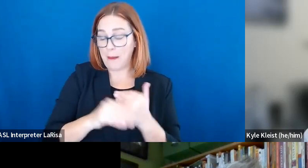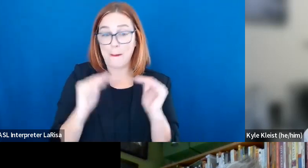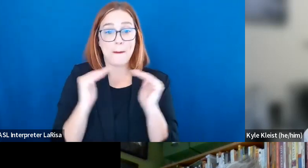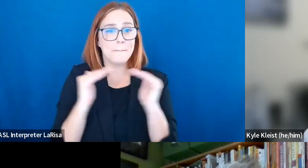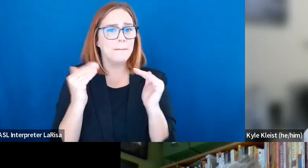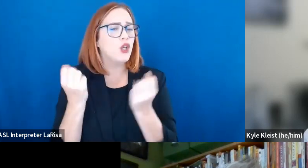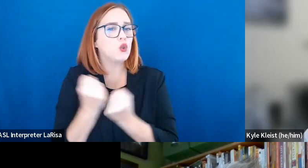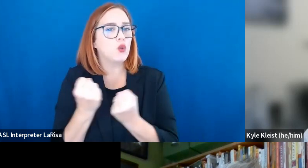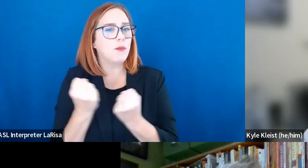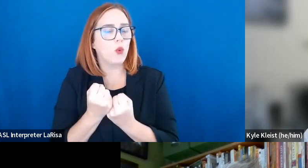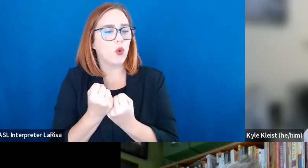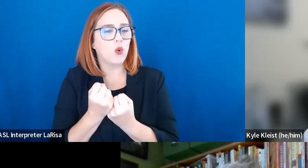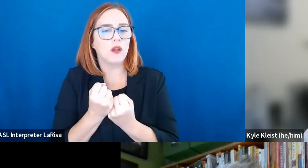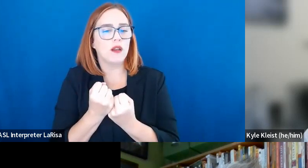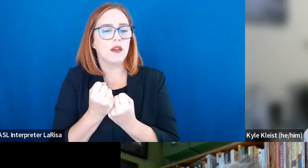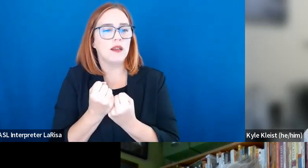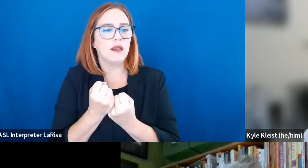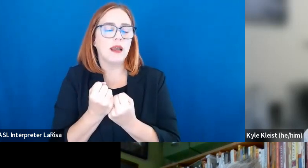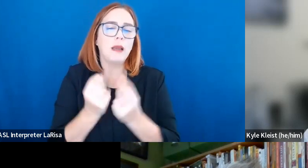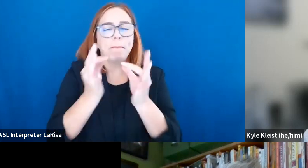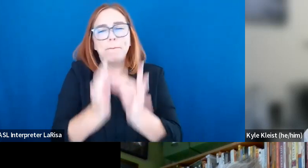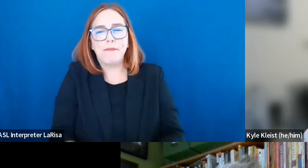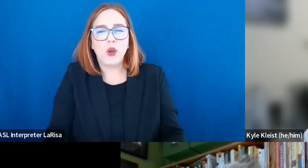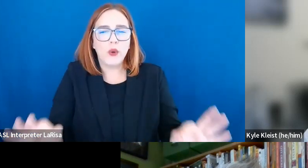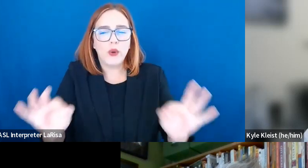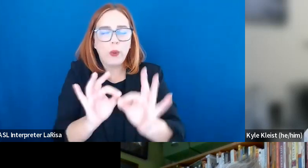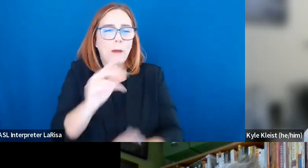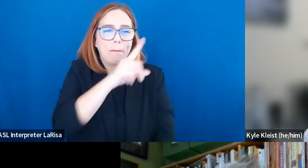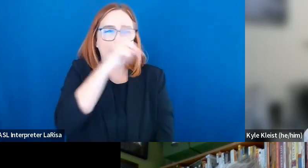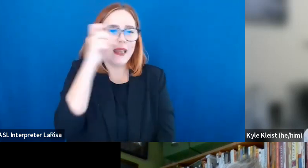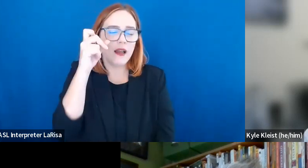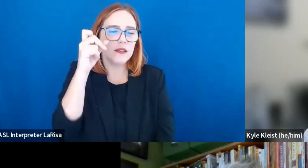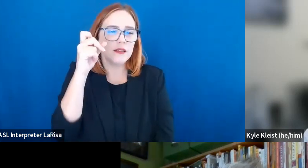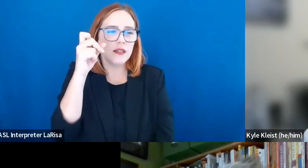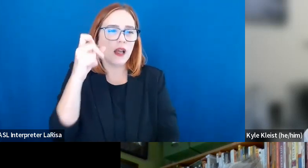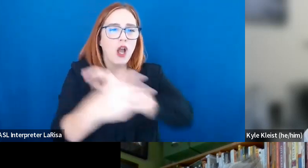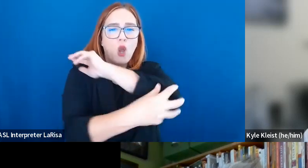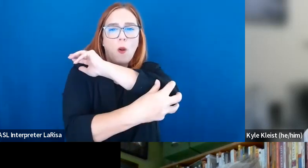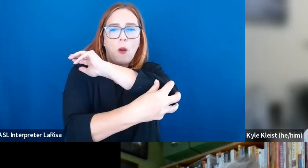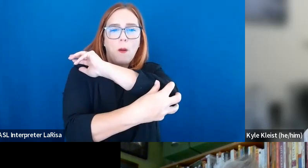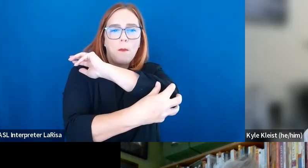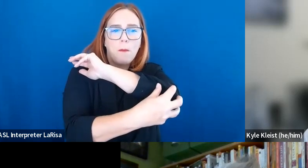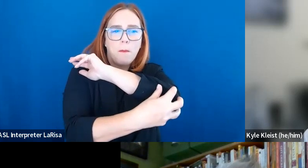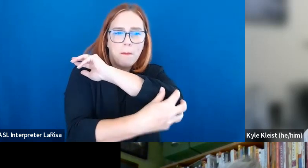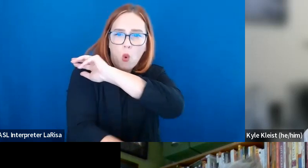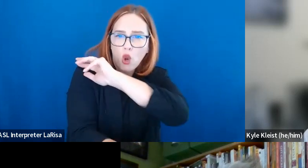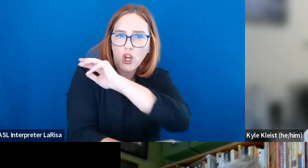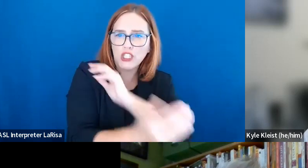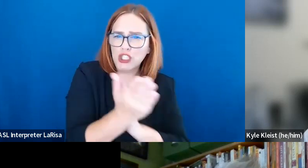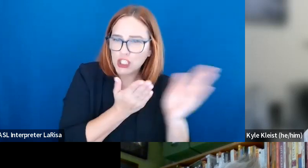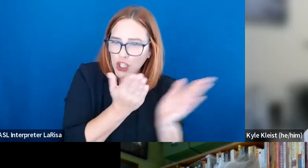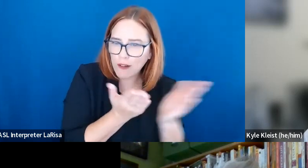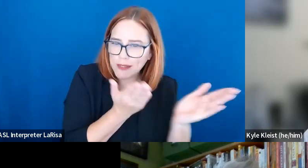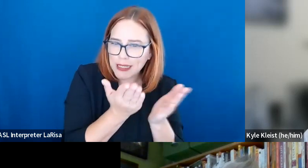isn't important because it is a core service. It is more a why is it a core service? It